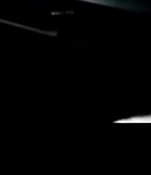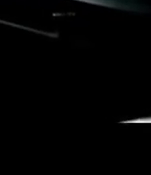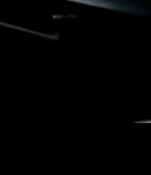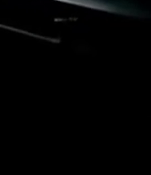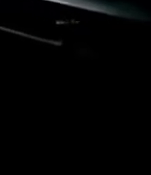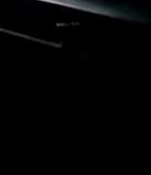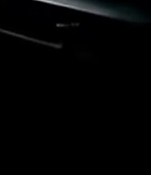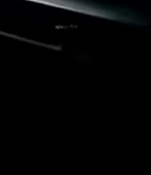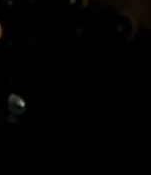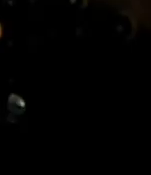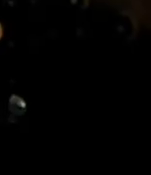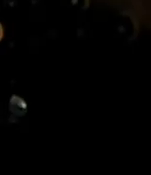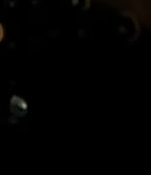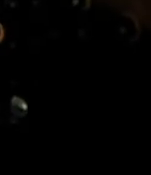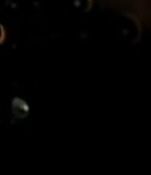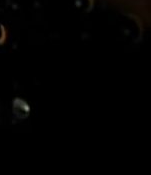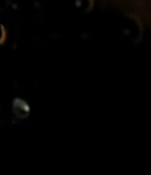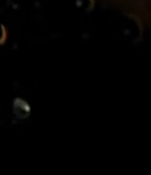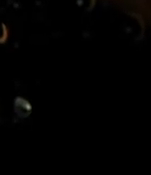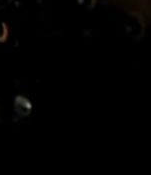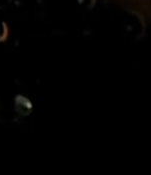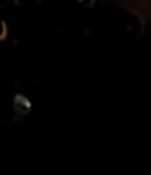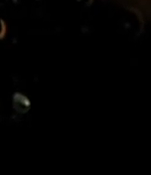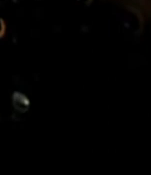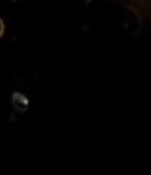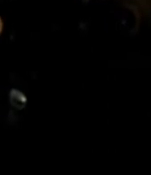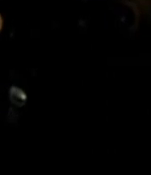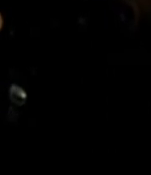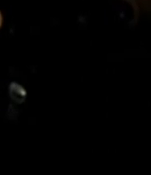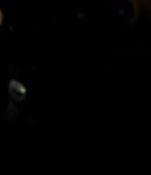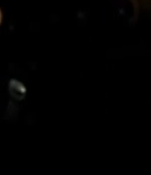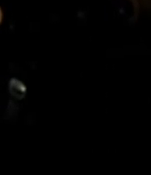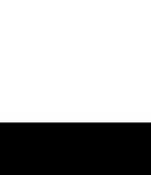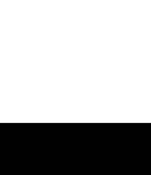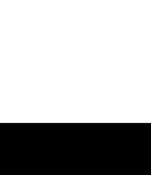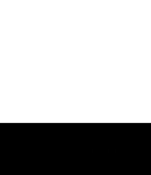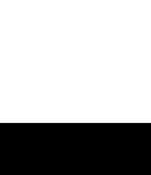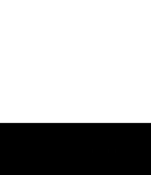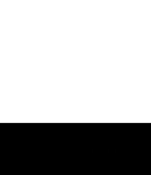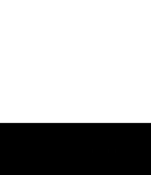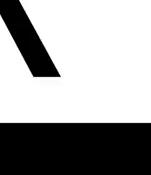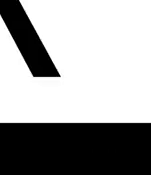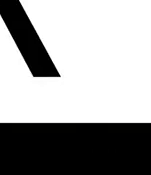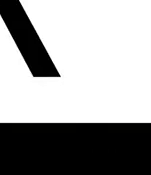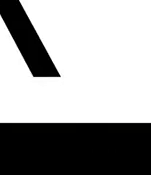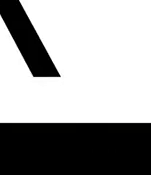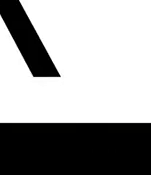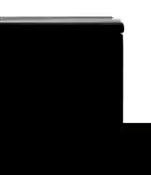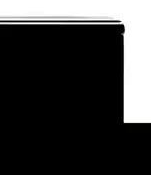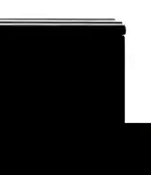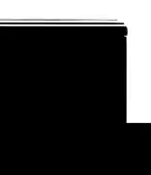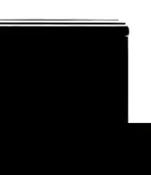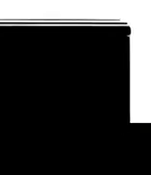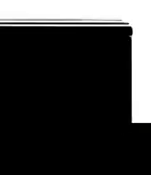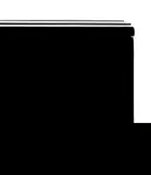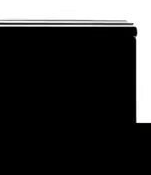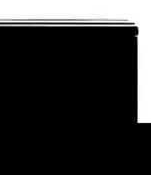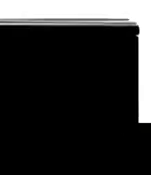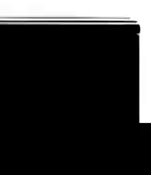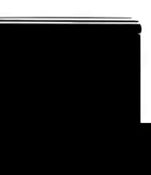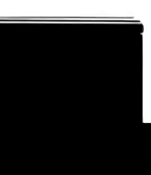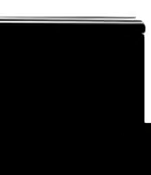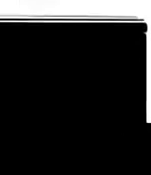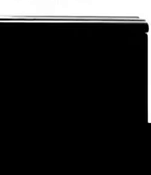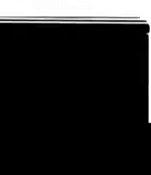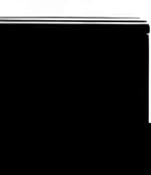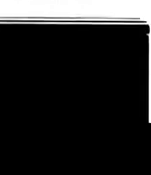the sinners, and it's right where I belong. Take me back to the place that